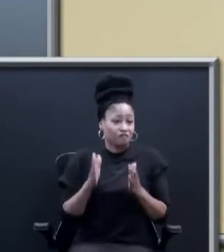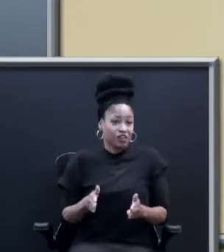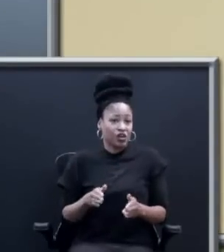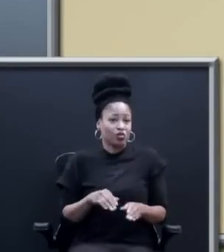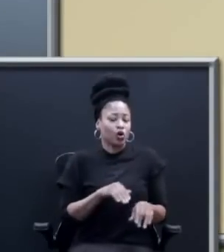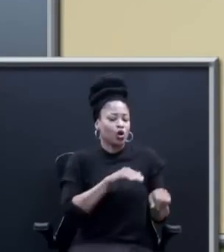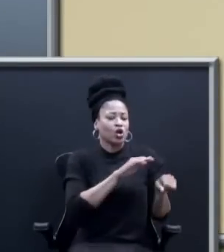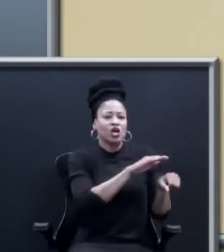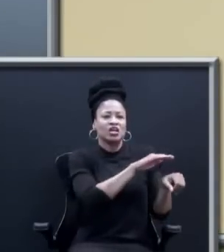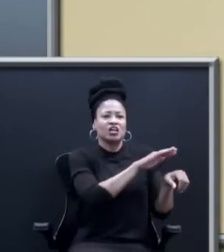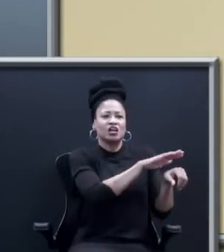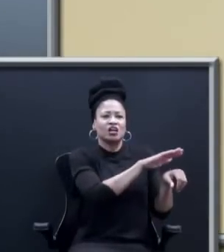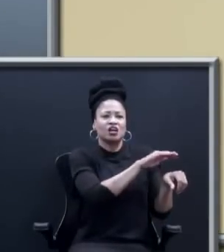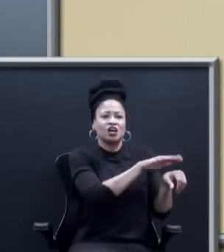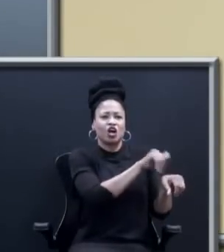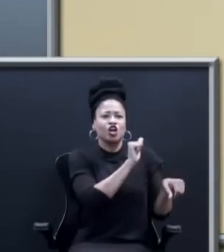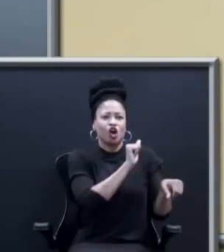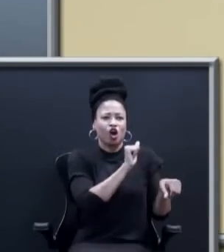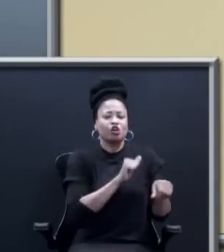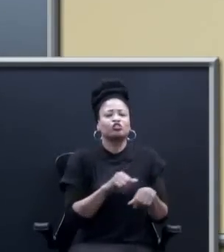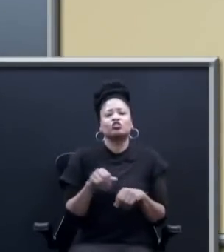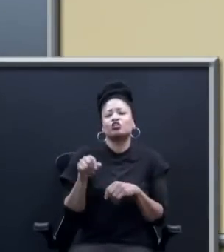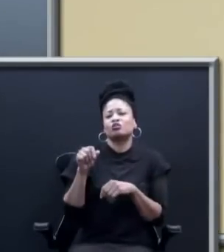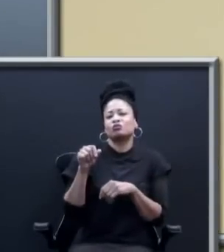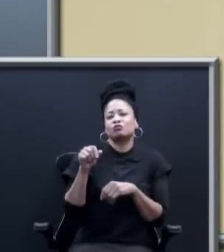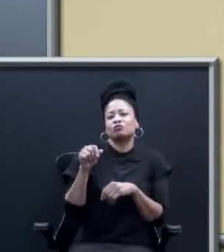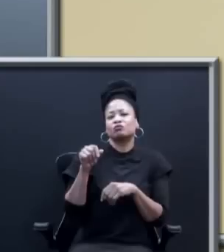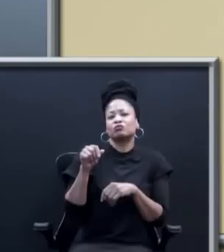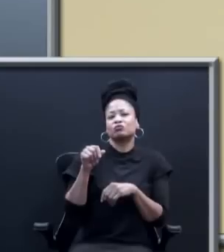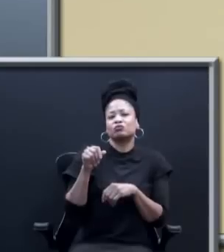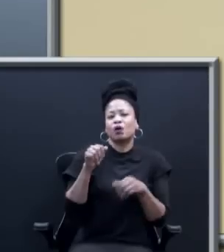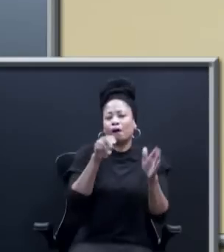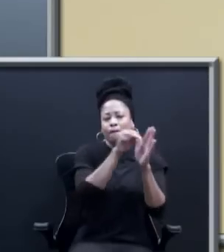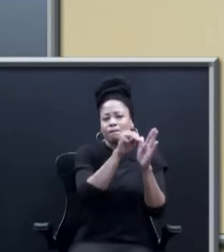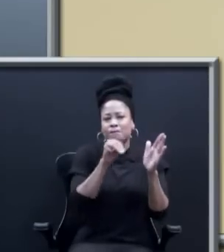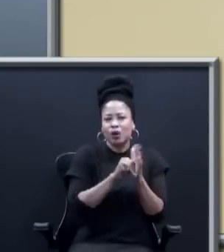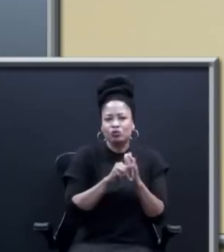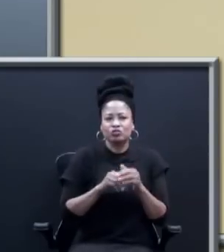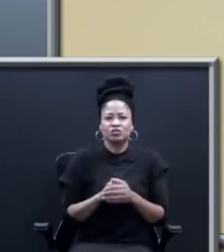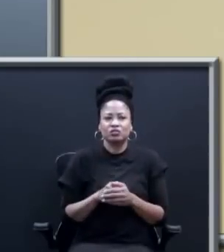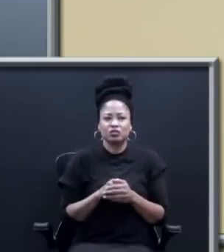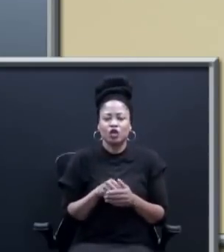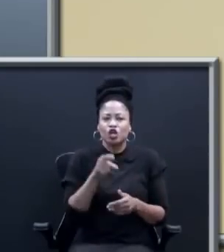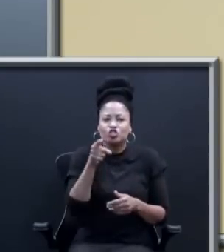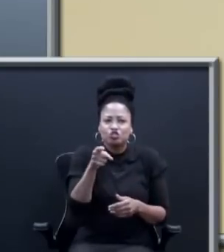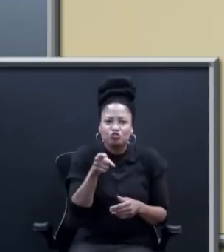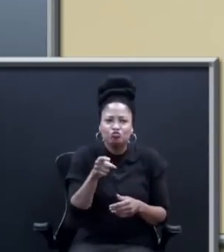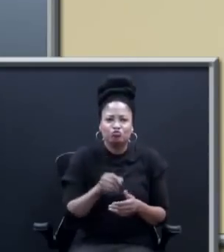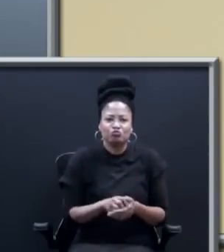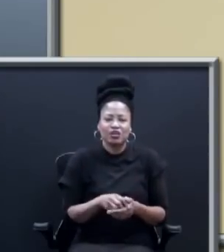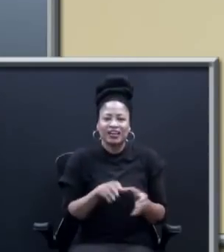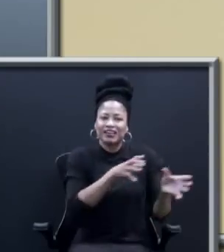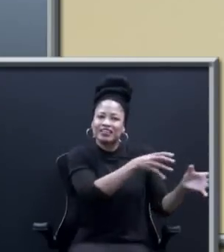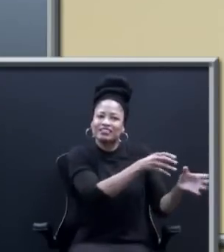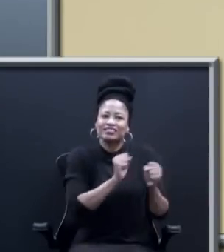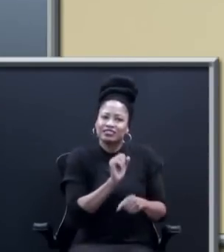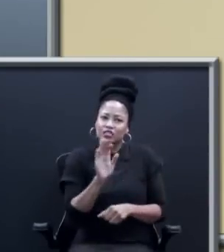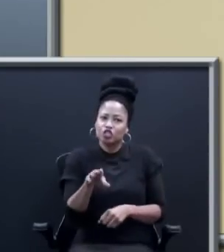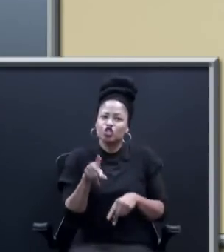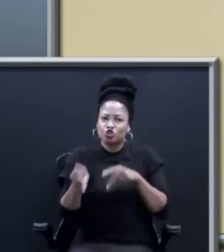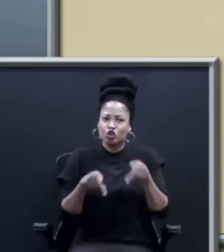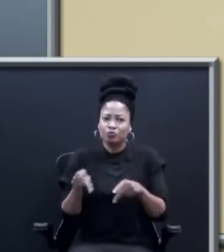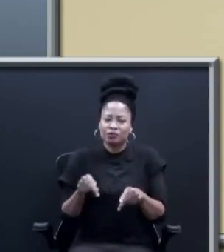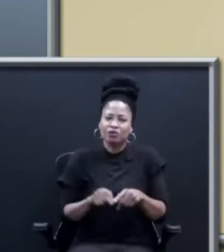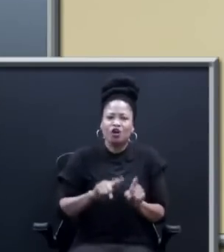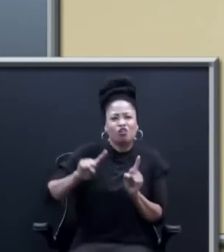and said, rise up and get you forth from among my people, both ye and the children of Israel, and go serve the Lord